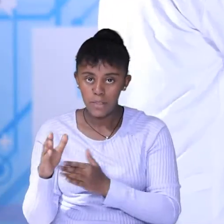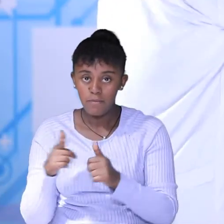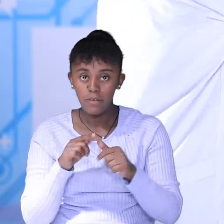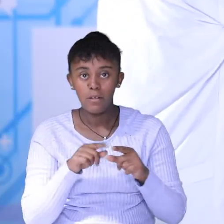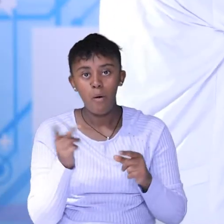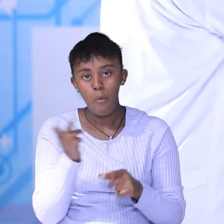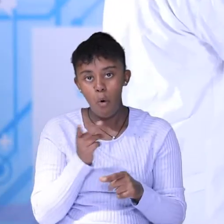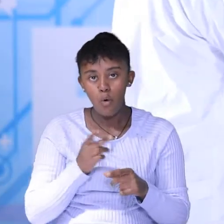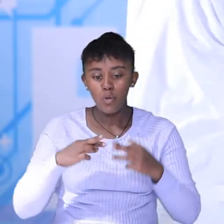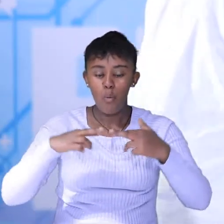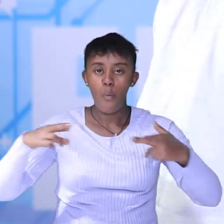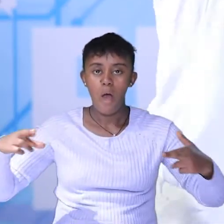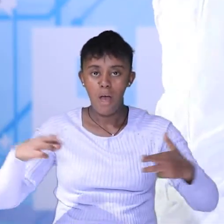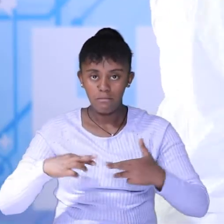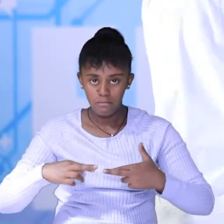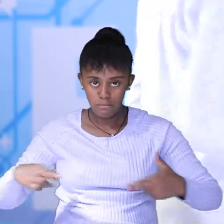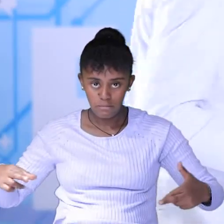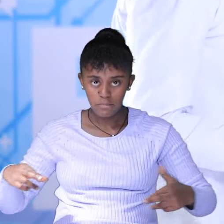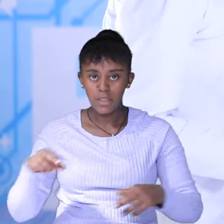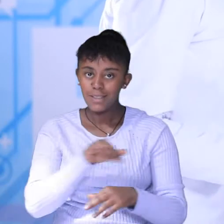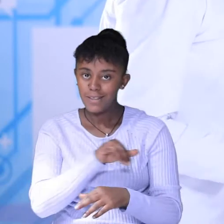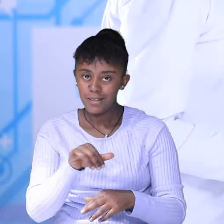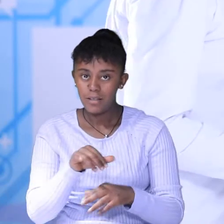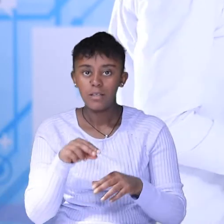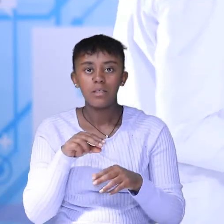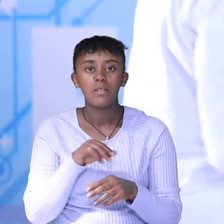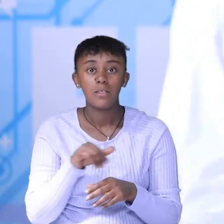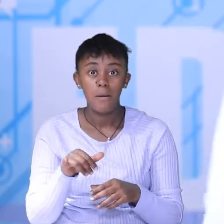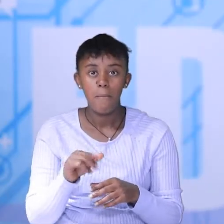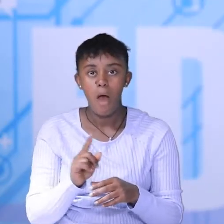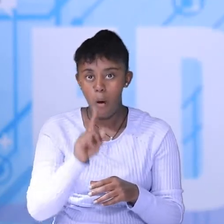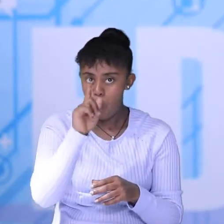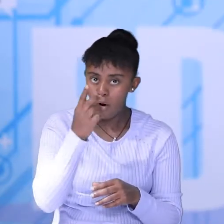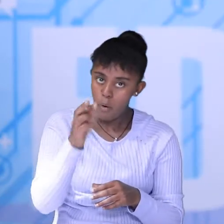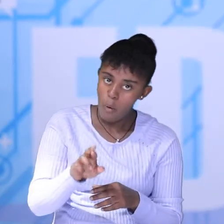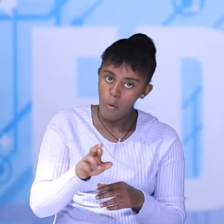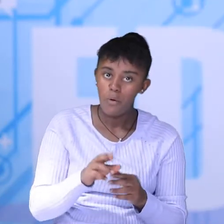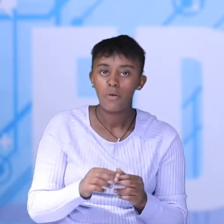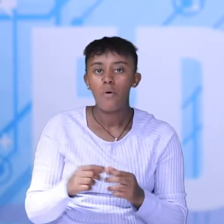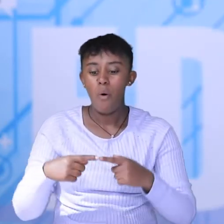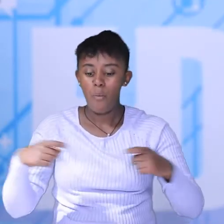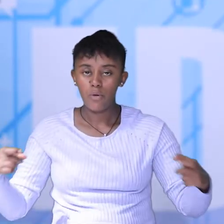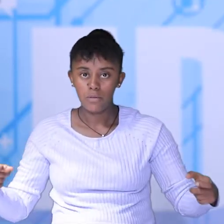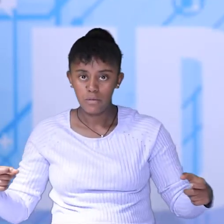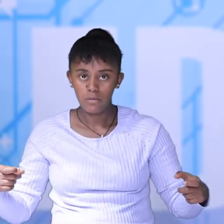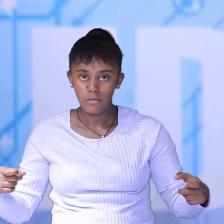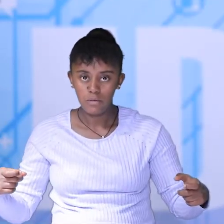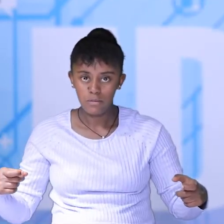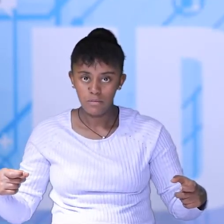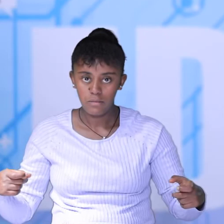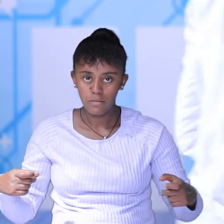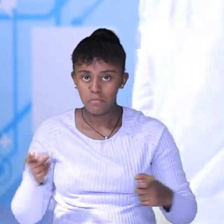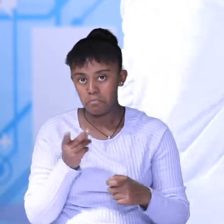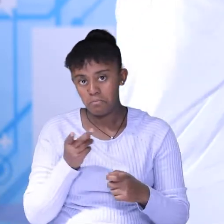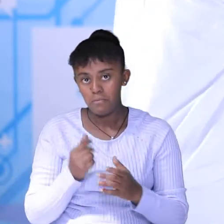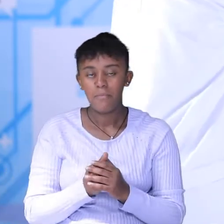is both wires may consist the same current upward, or they may consist oppositely.